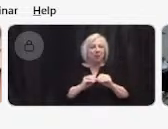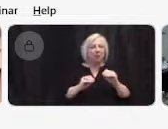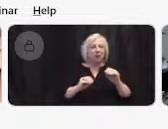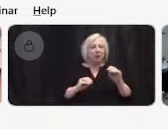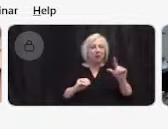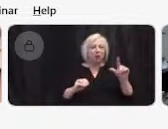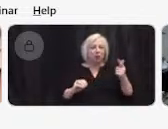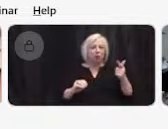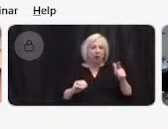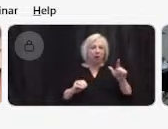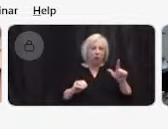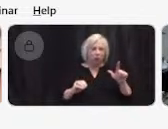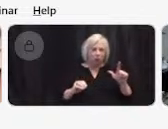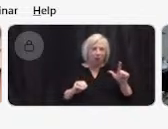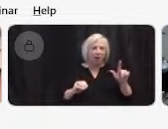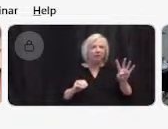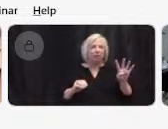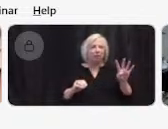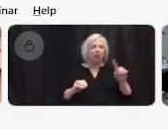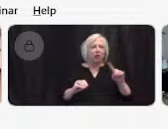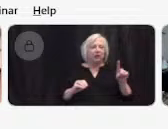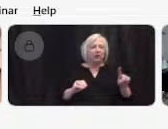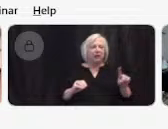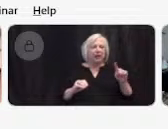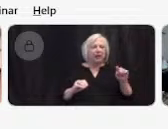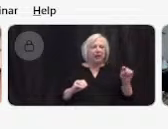number 24,